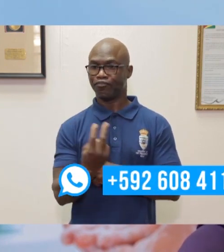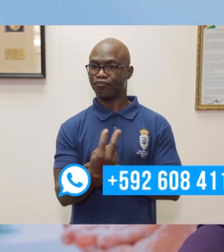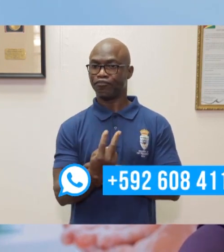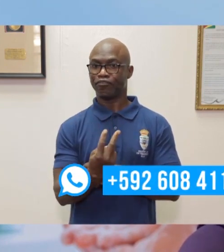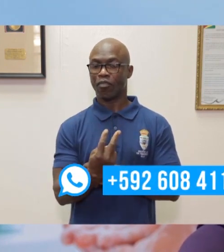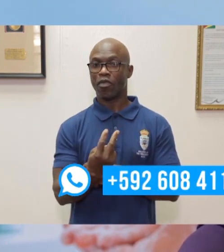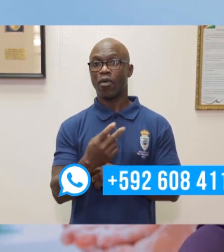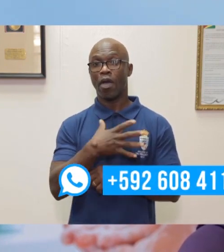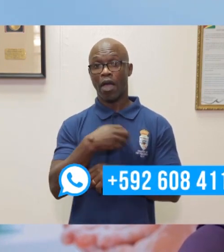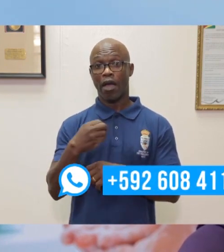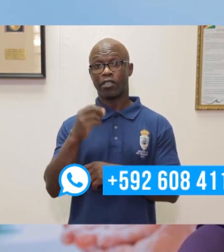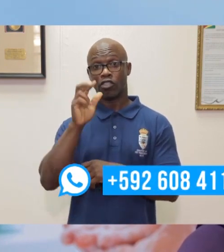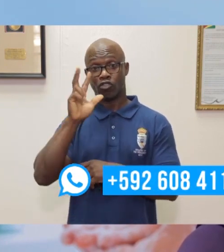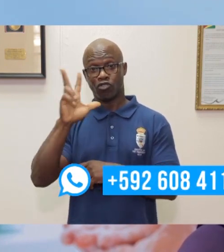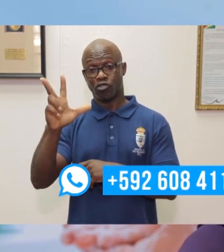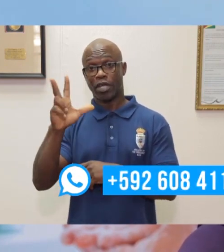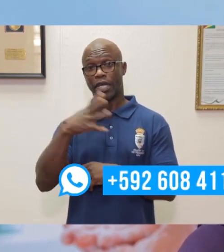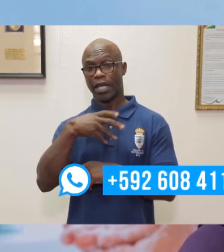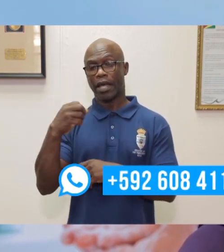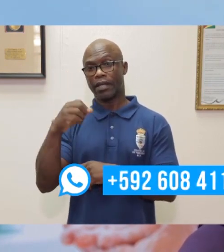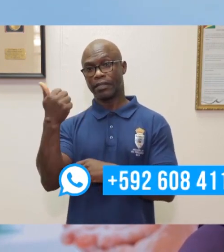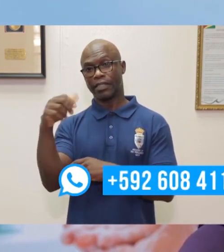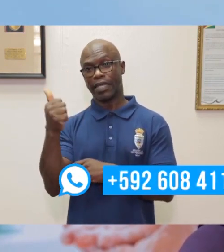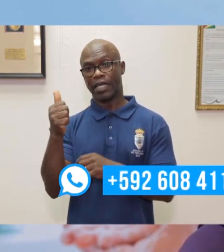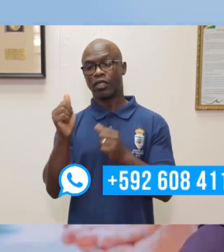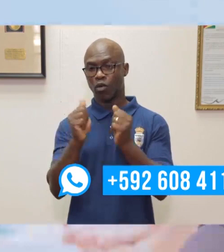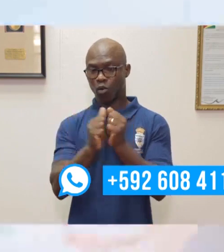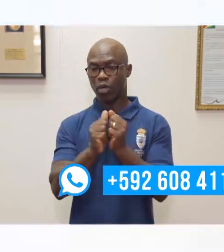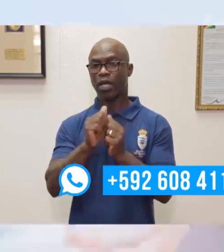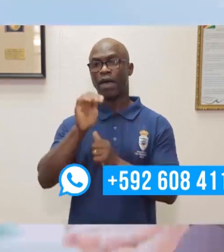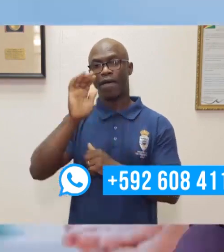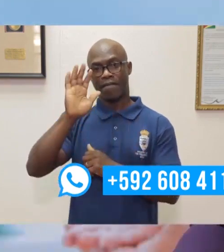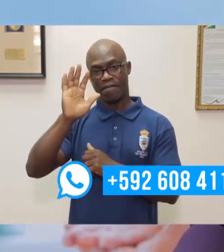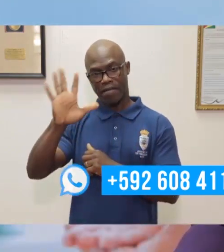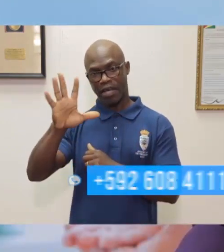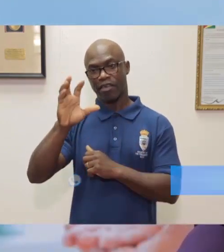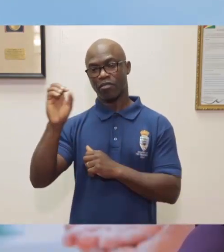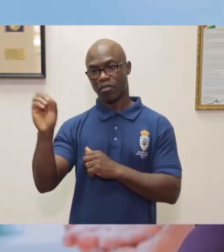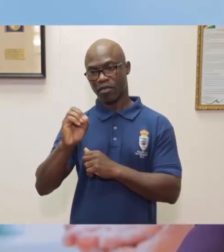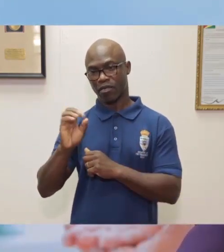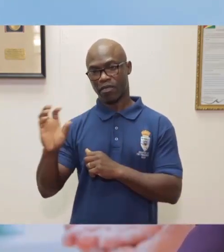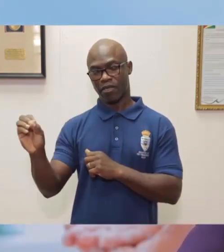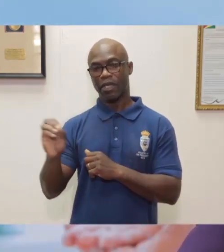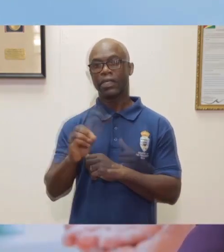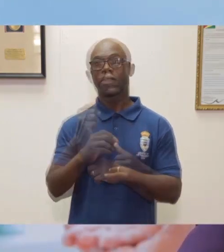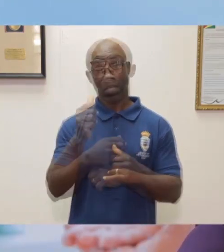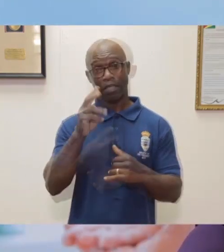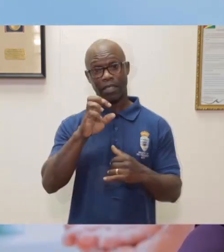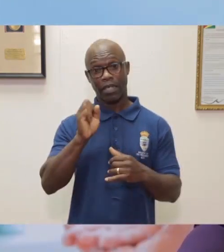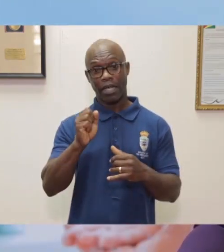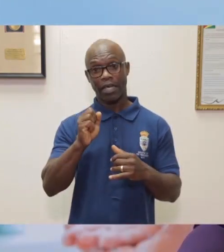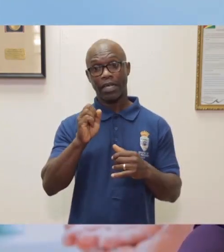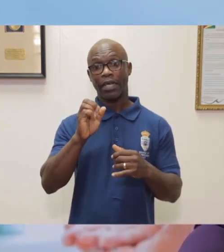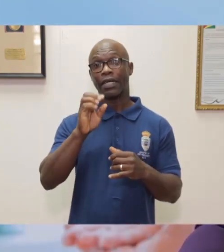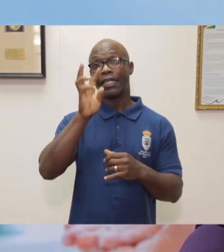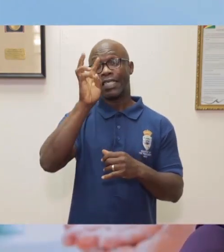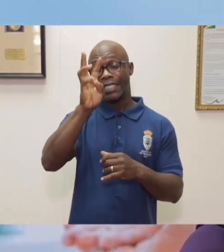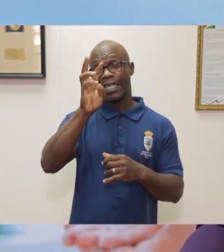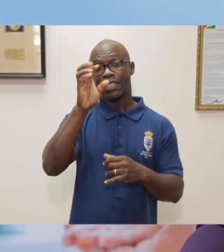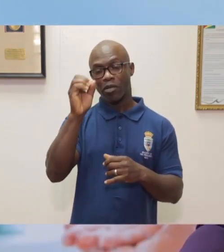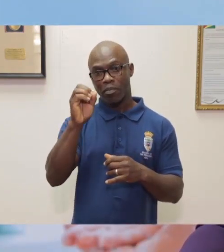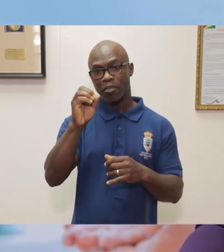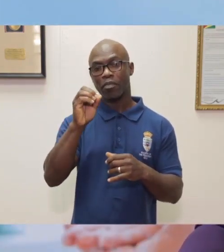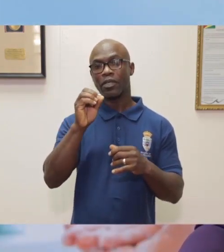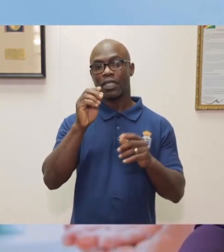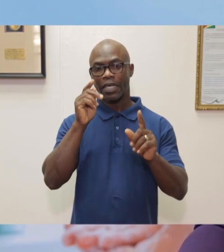and 10, with 5 percent each. To date, 60 percent of those tested